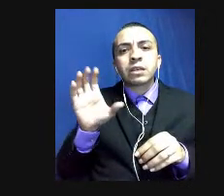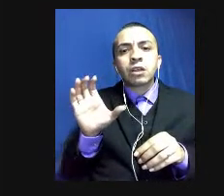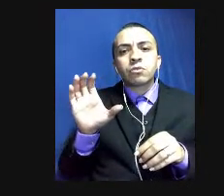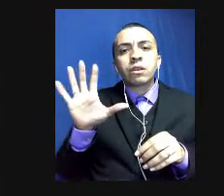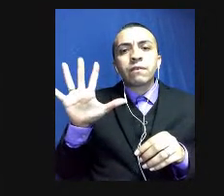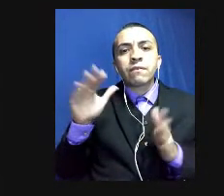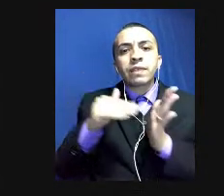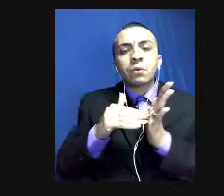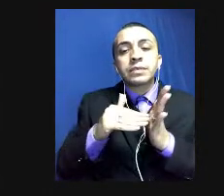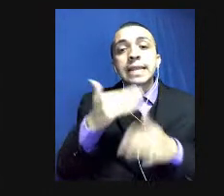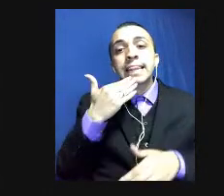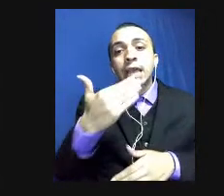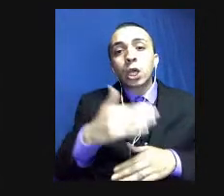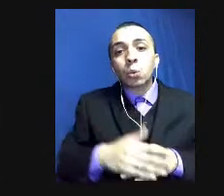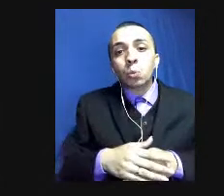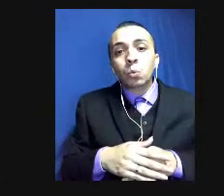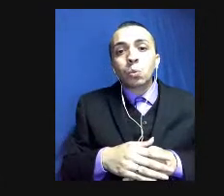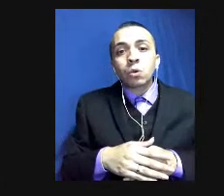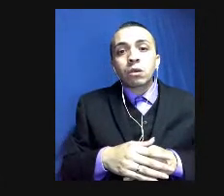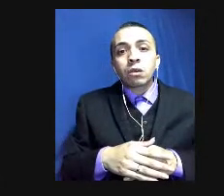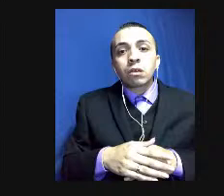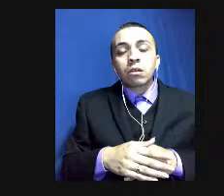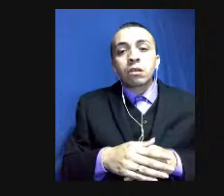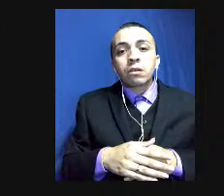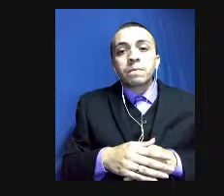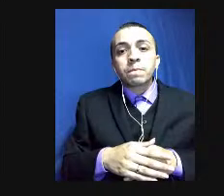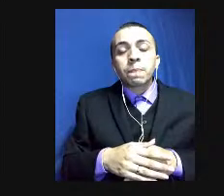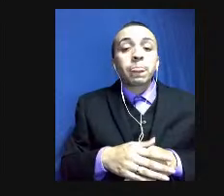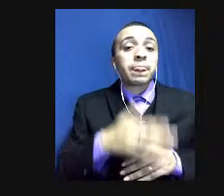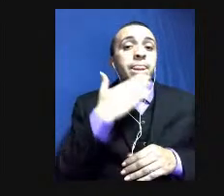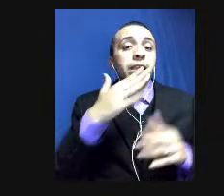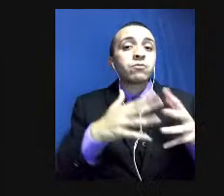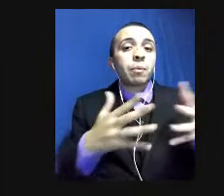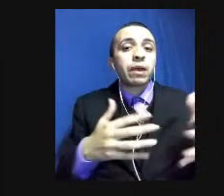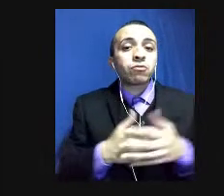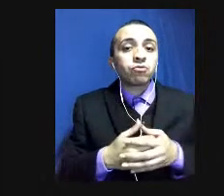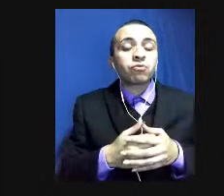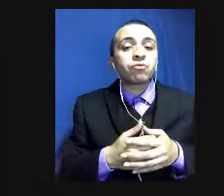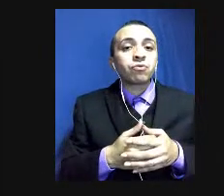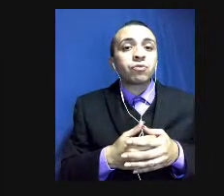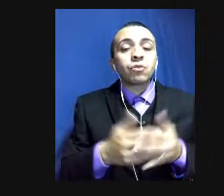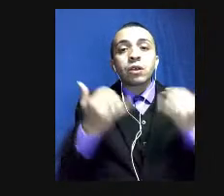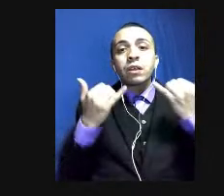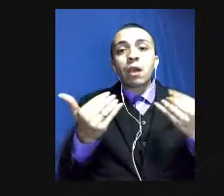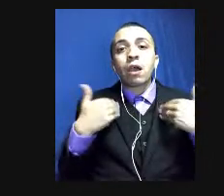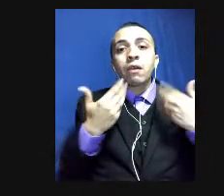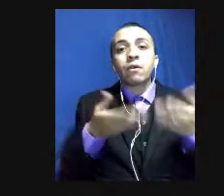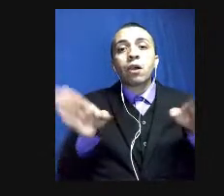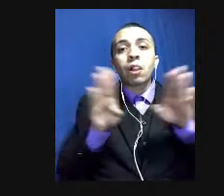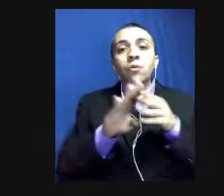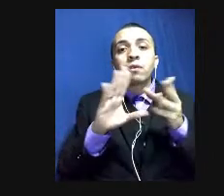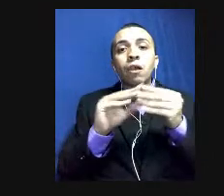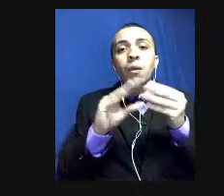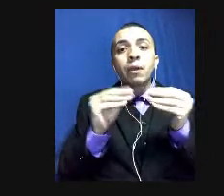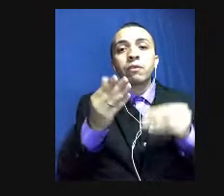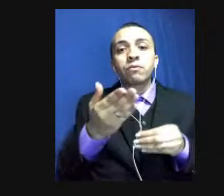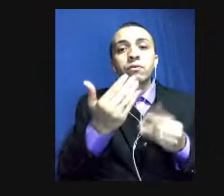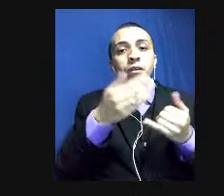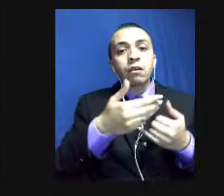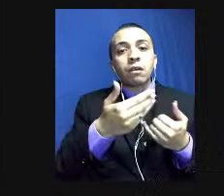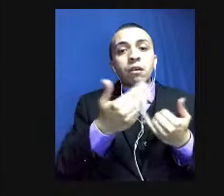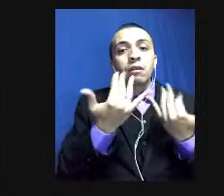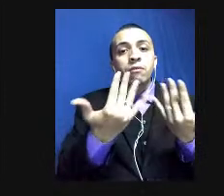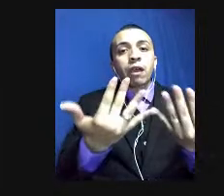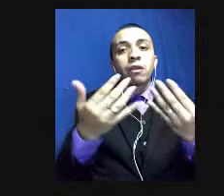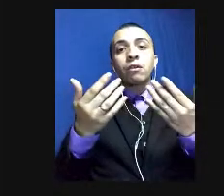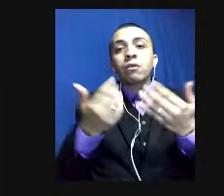559-600-5000. Thank you. Thank you so much. We now have closing comments by our agency